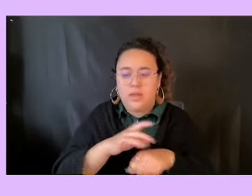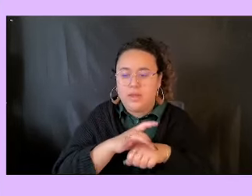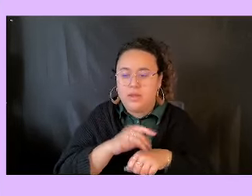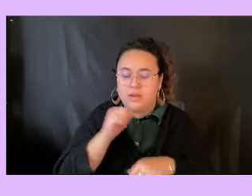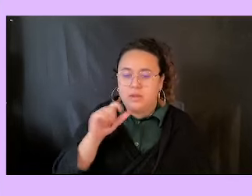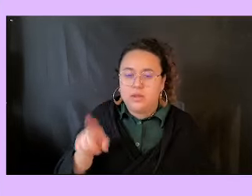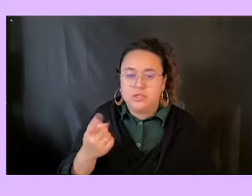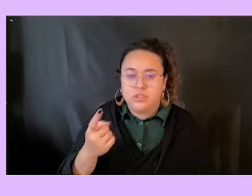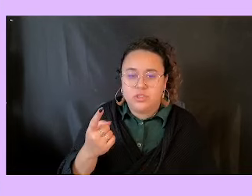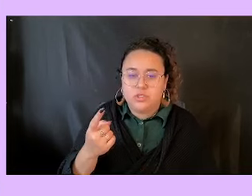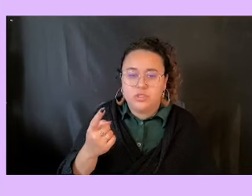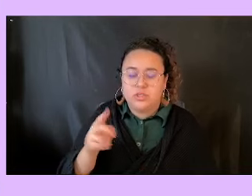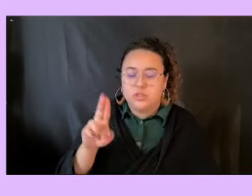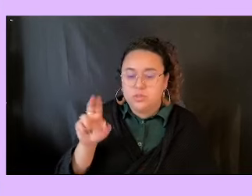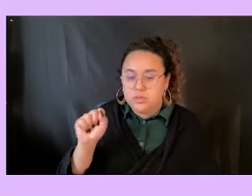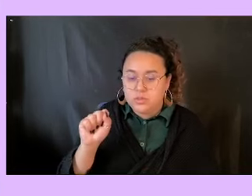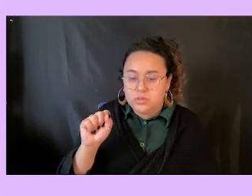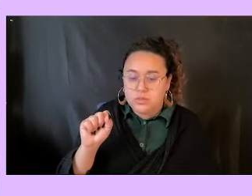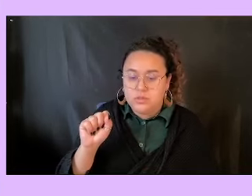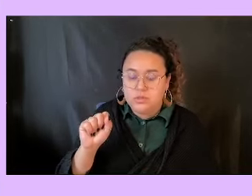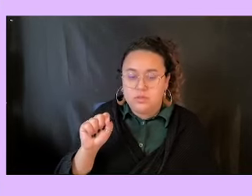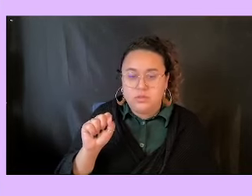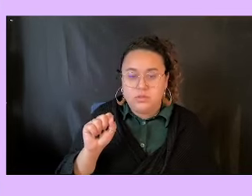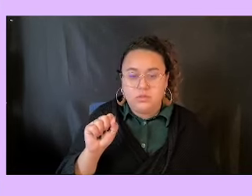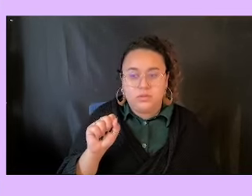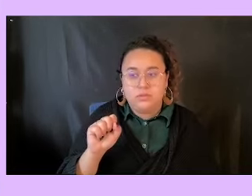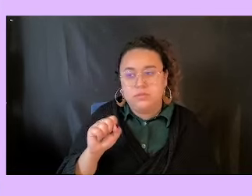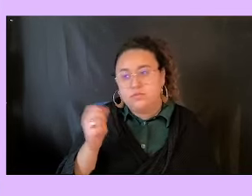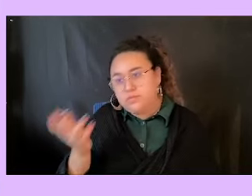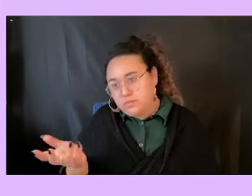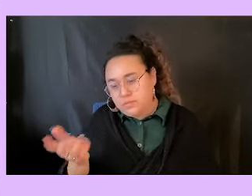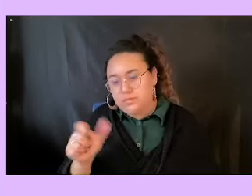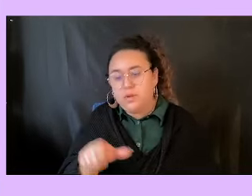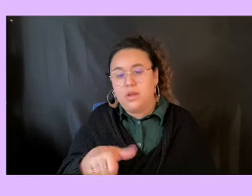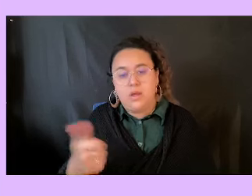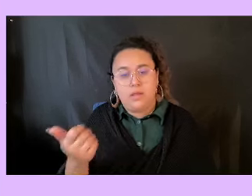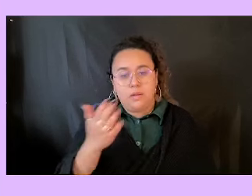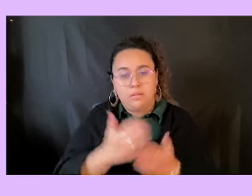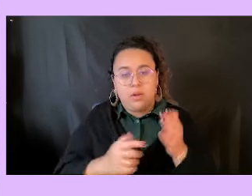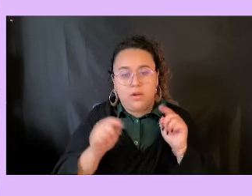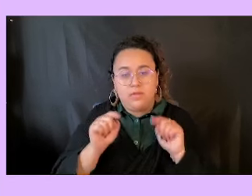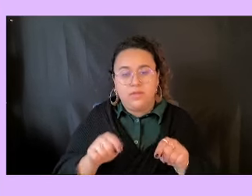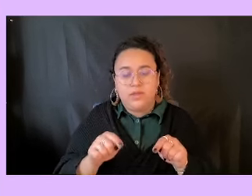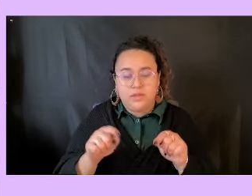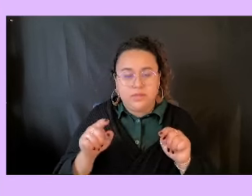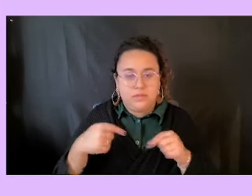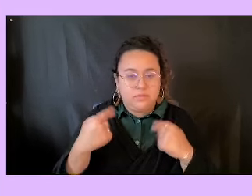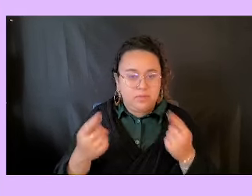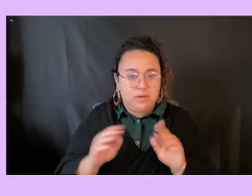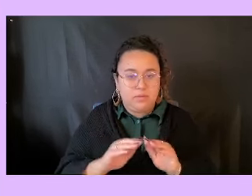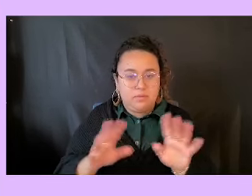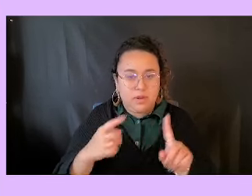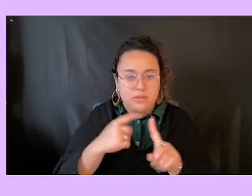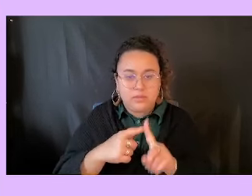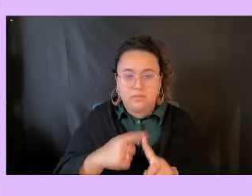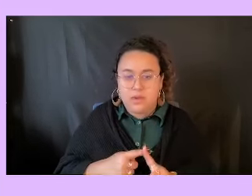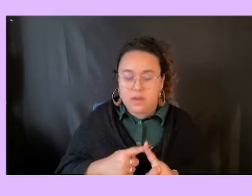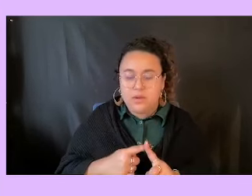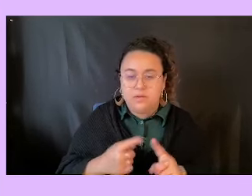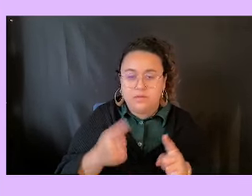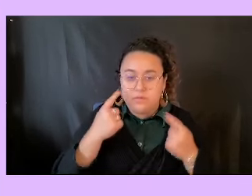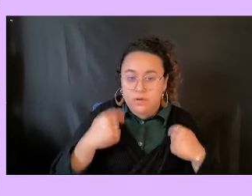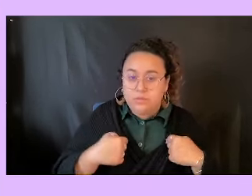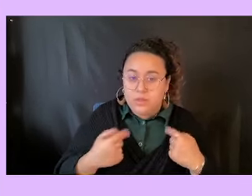not just these United States. But the other piece that has been a bright spot for me that